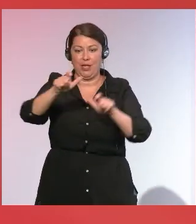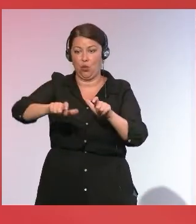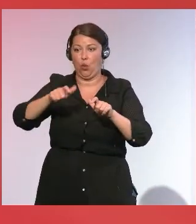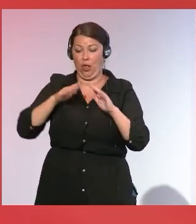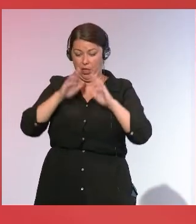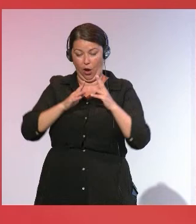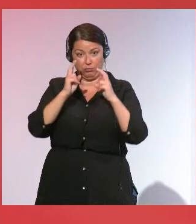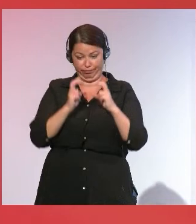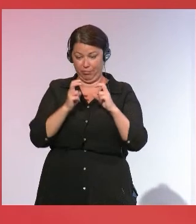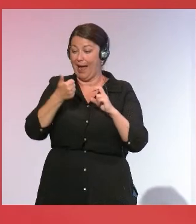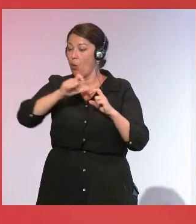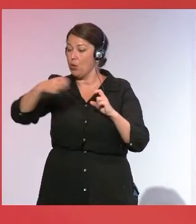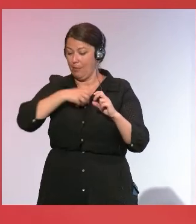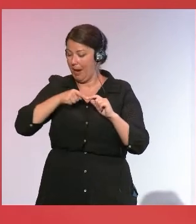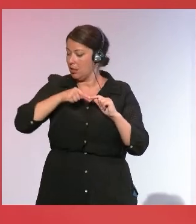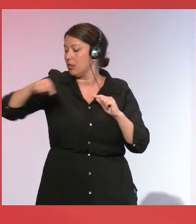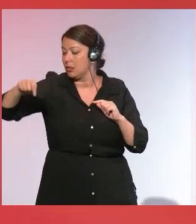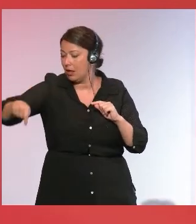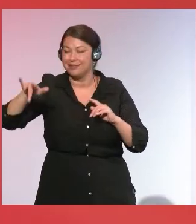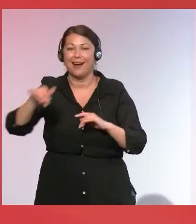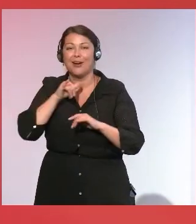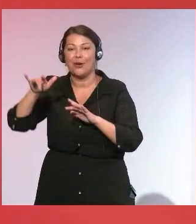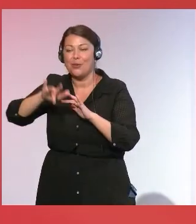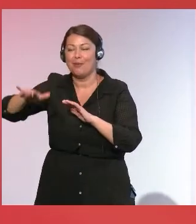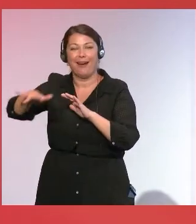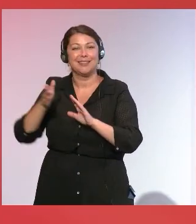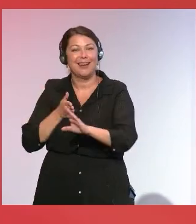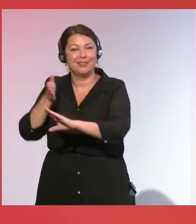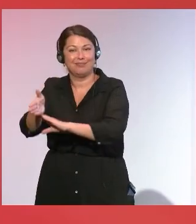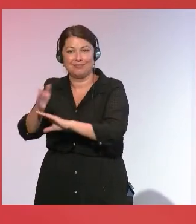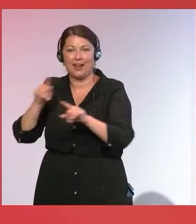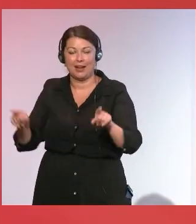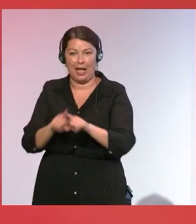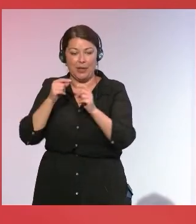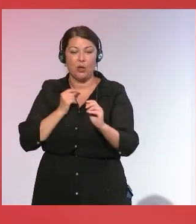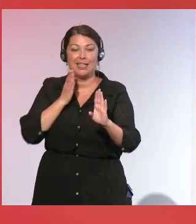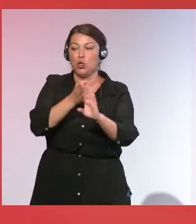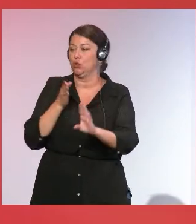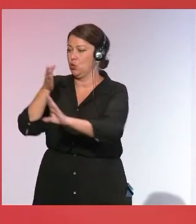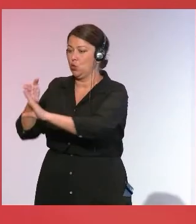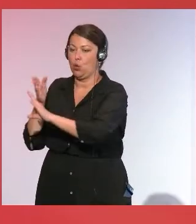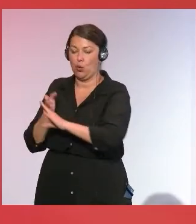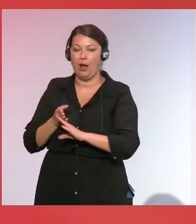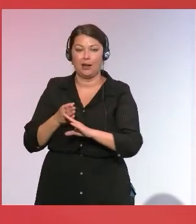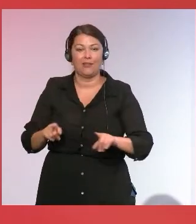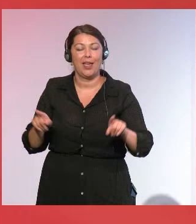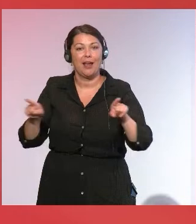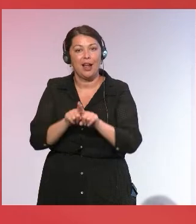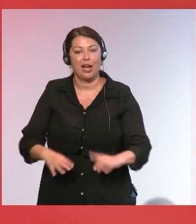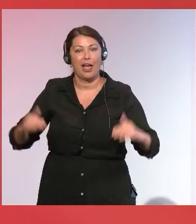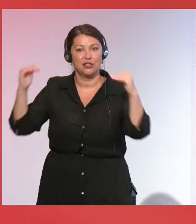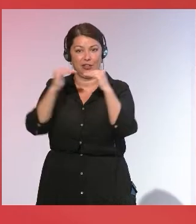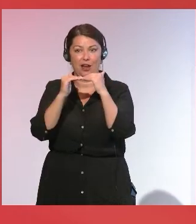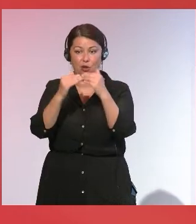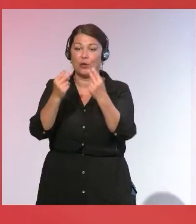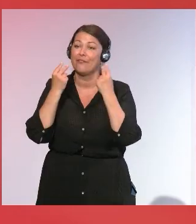So accessibility, equity, and of course they need to be well maintained, they need to be safe, need to have spaces to meet, nice benches, which